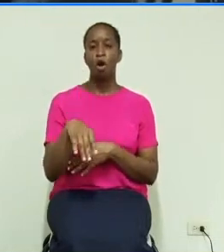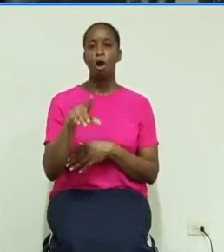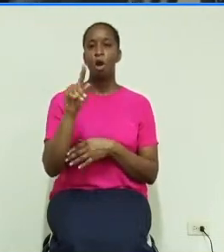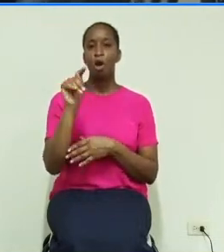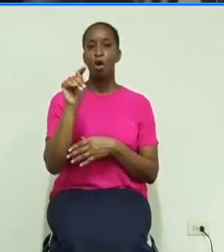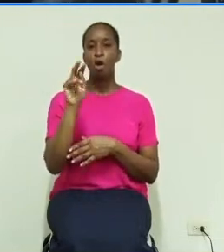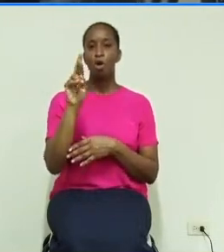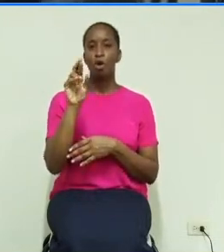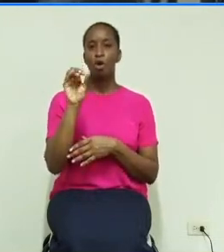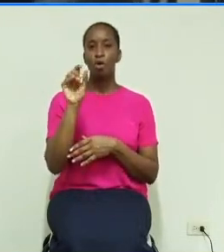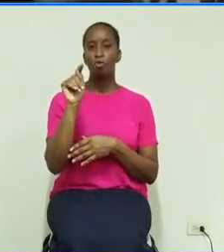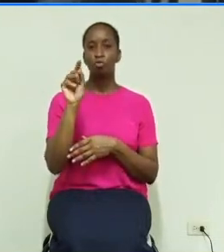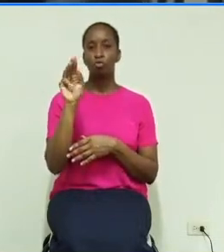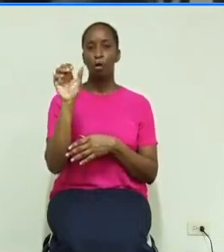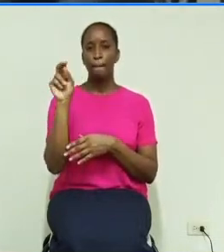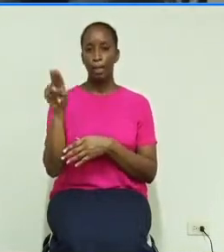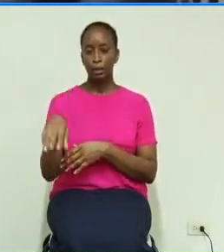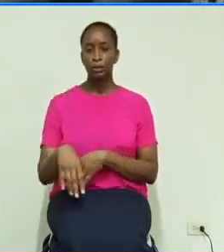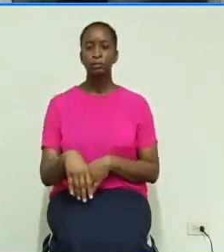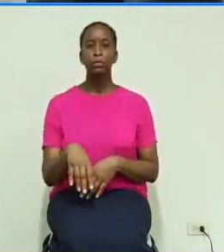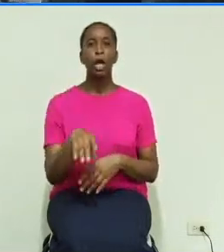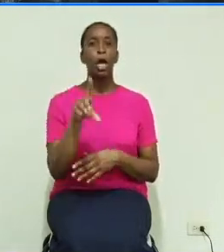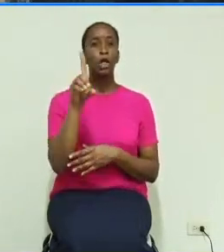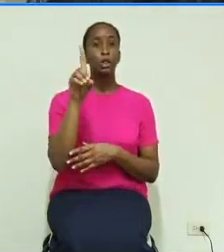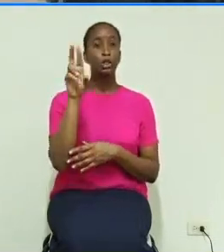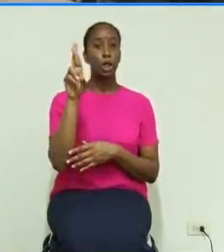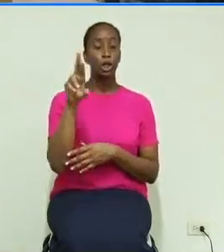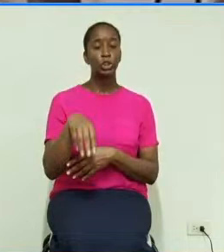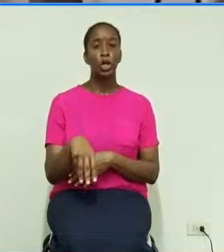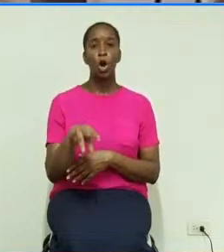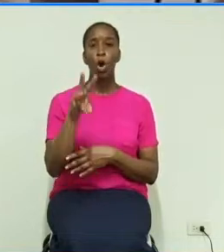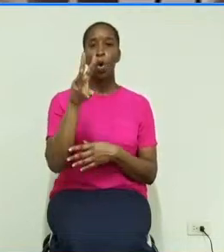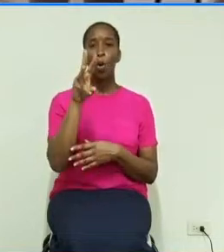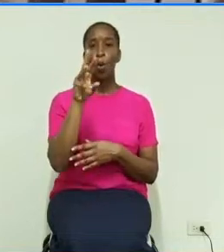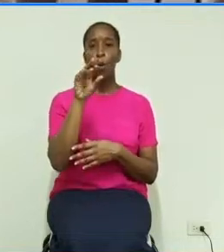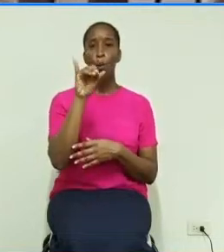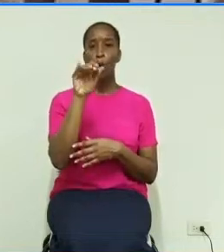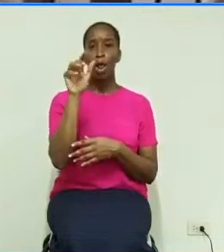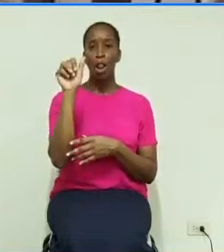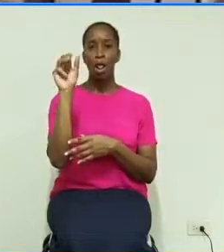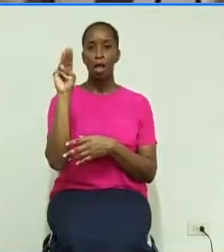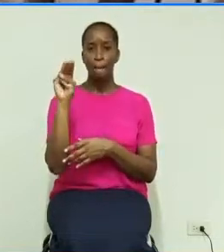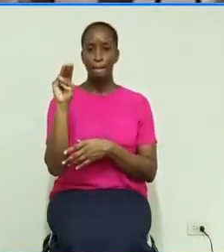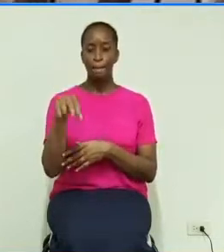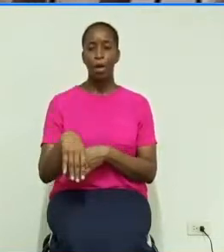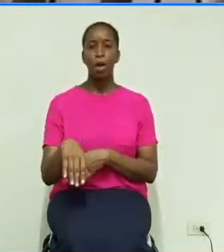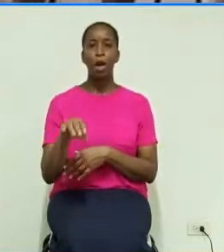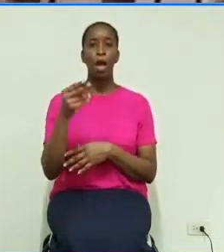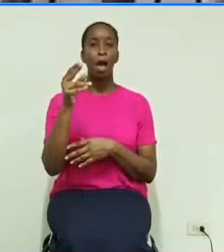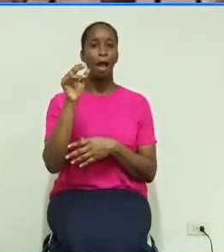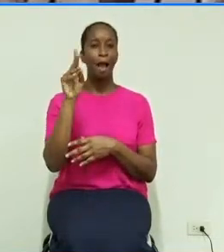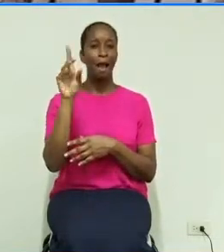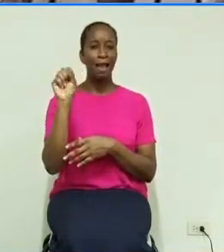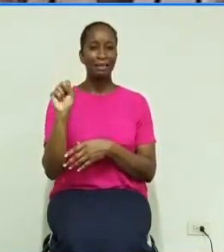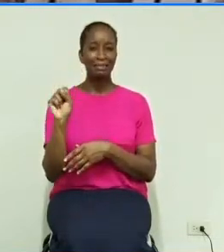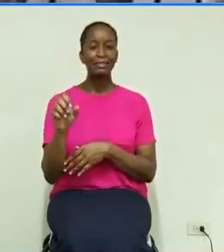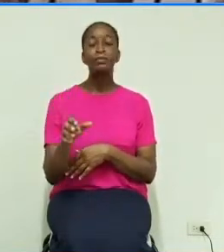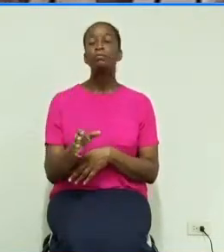We have Dr. William Hines. Chandler. Oh, Dr. William Chandler. Sorry,